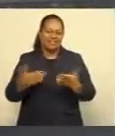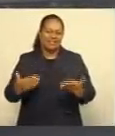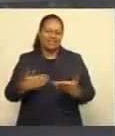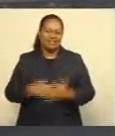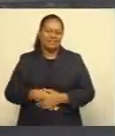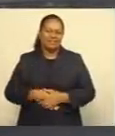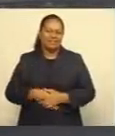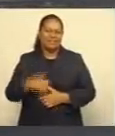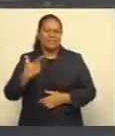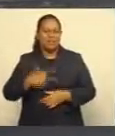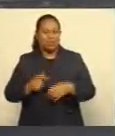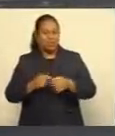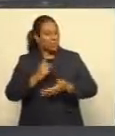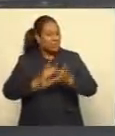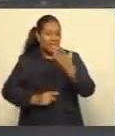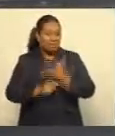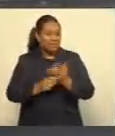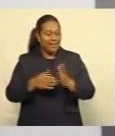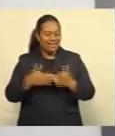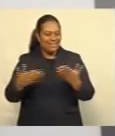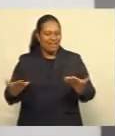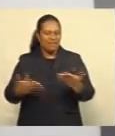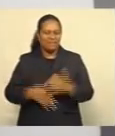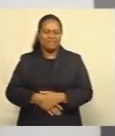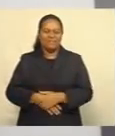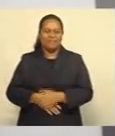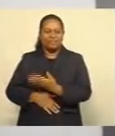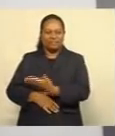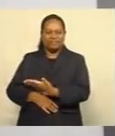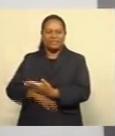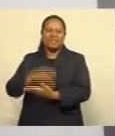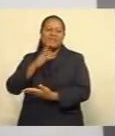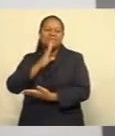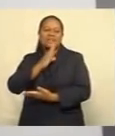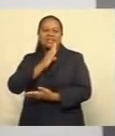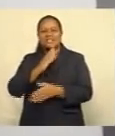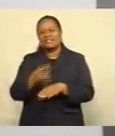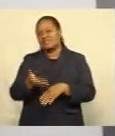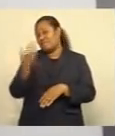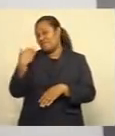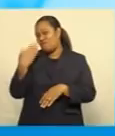because of the current situation we're facing right now. I miss the life before.